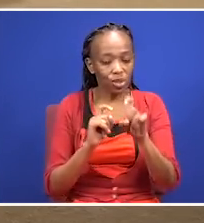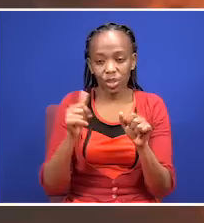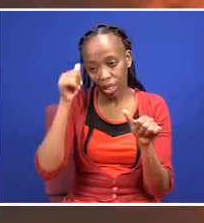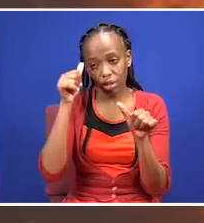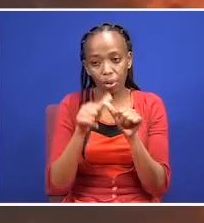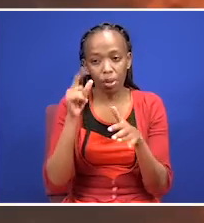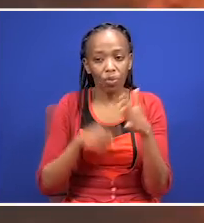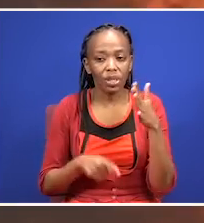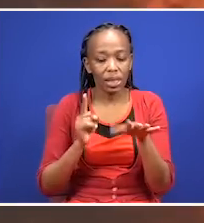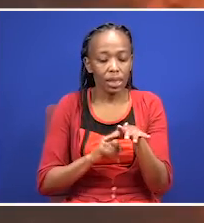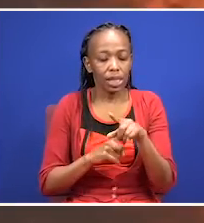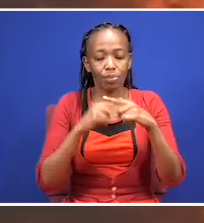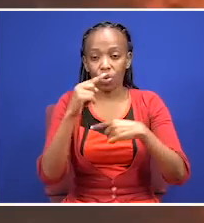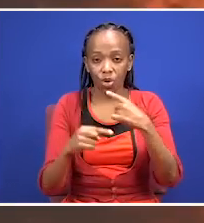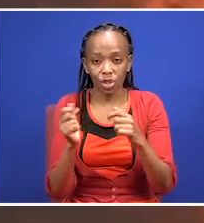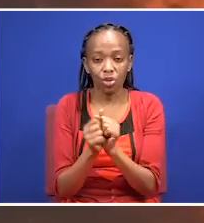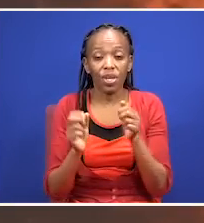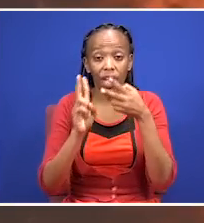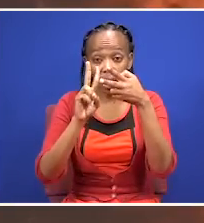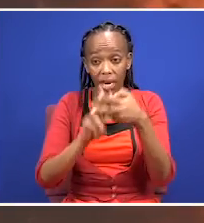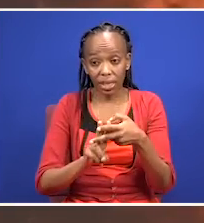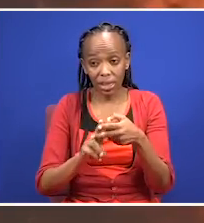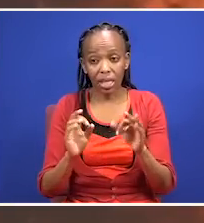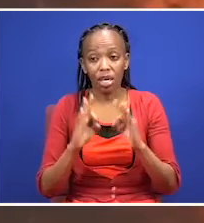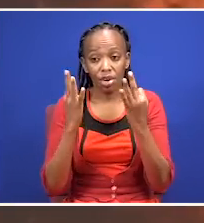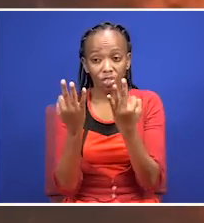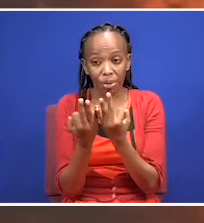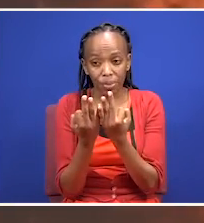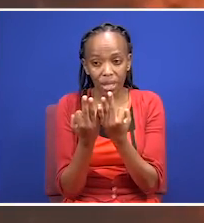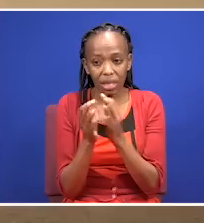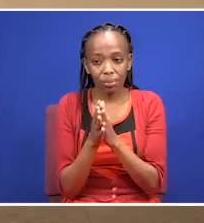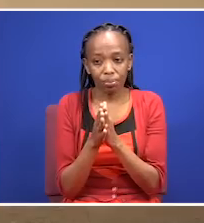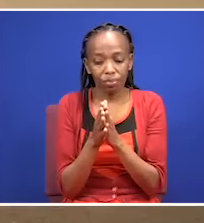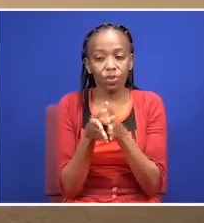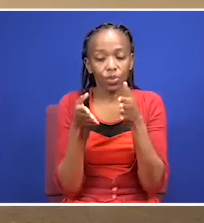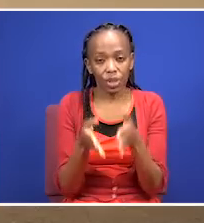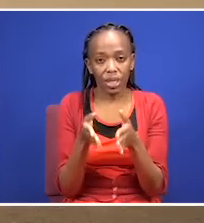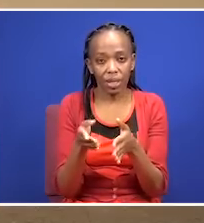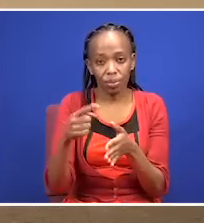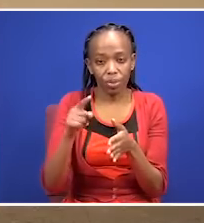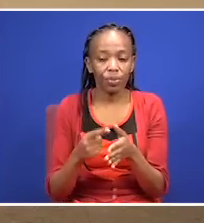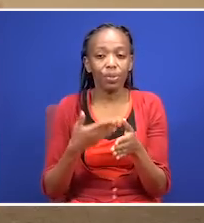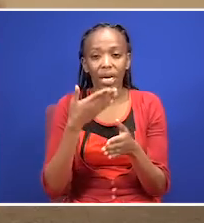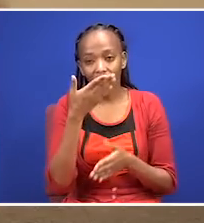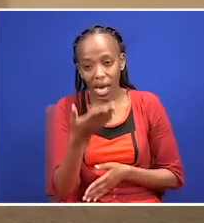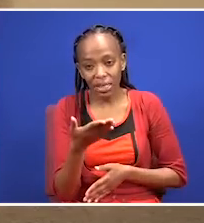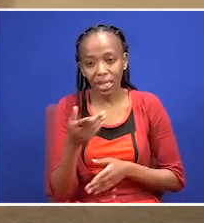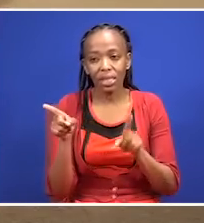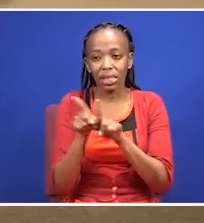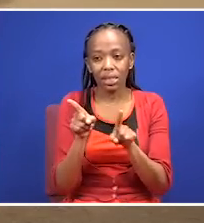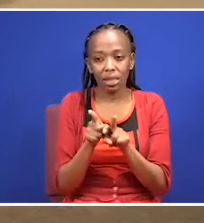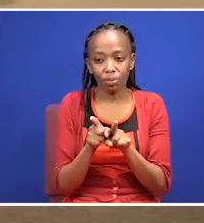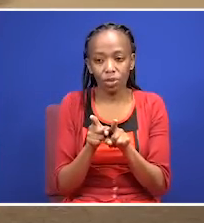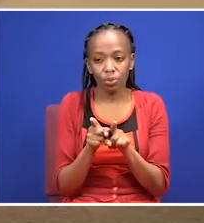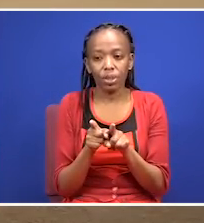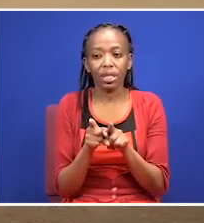remember as we continue with the hashtag familyhealing today we are going to be answered and also to be